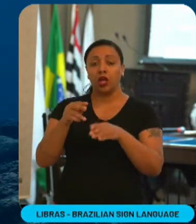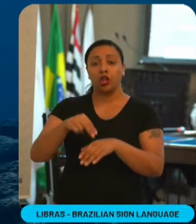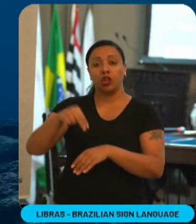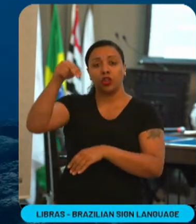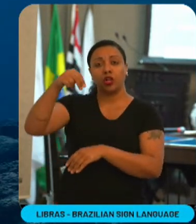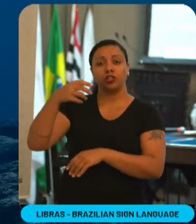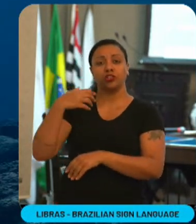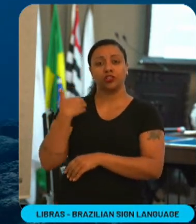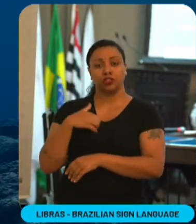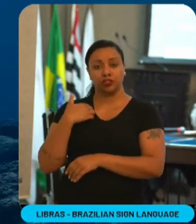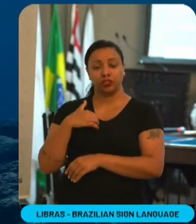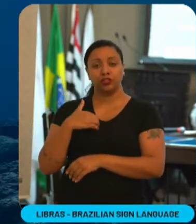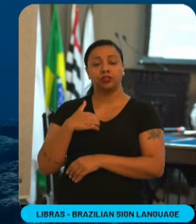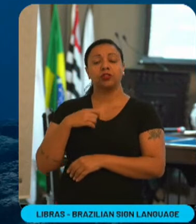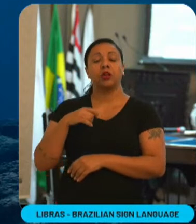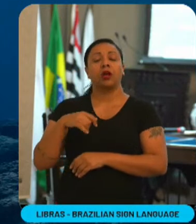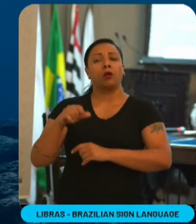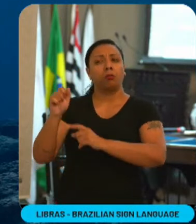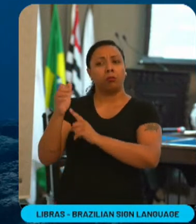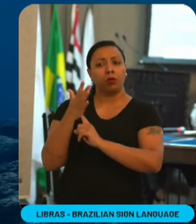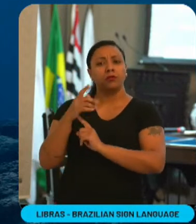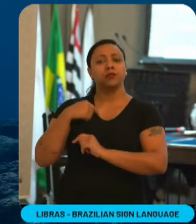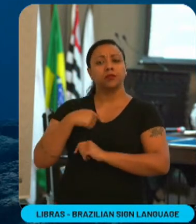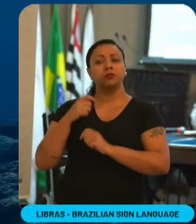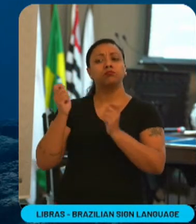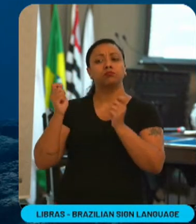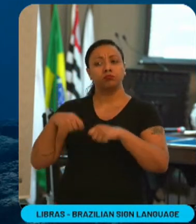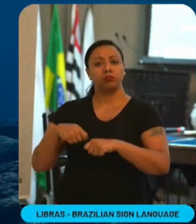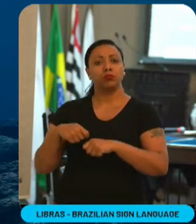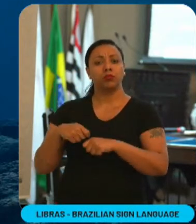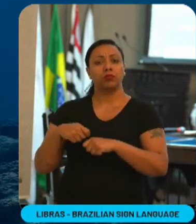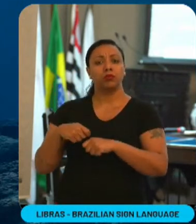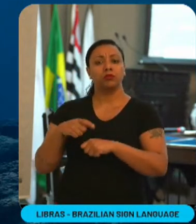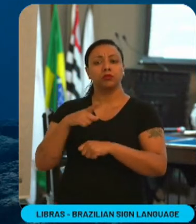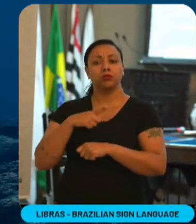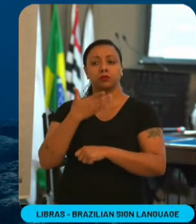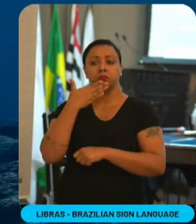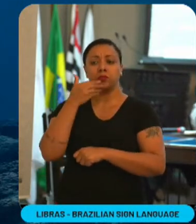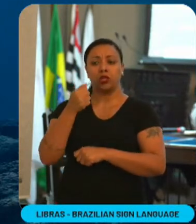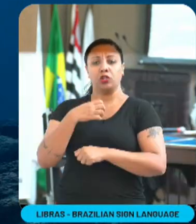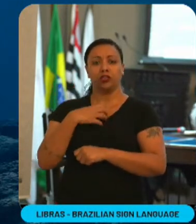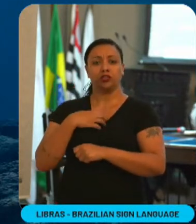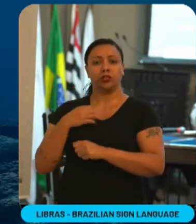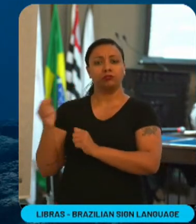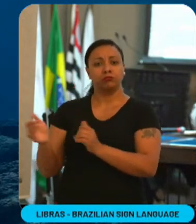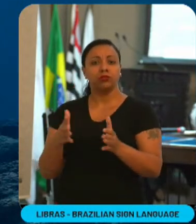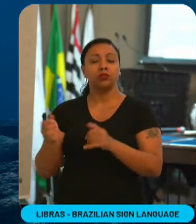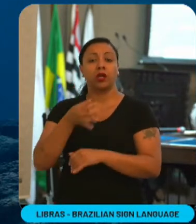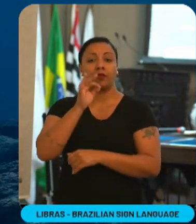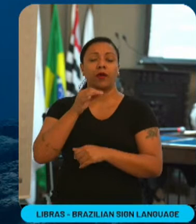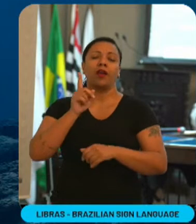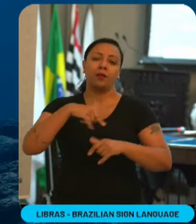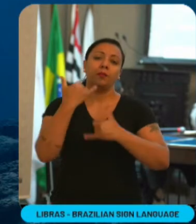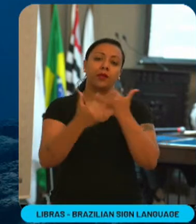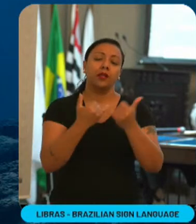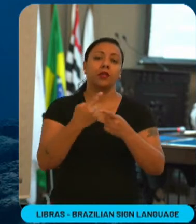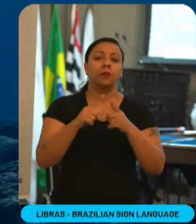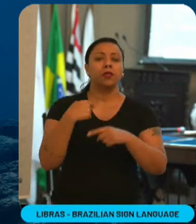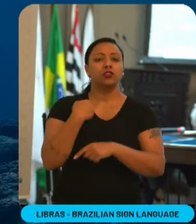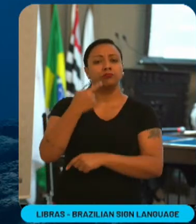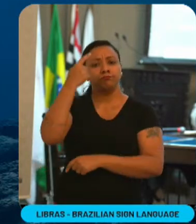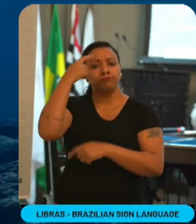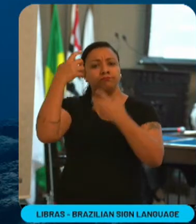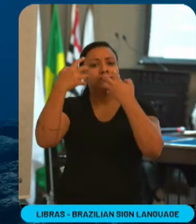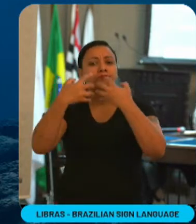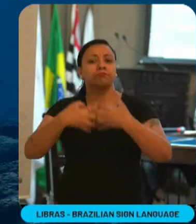agricultural productivity. But on the other hand, the northern of Argentina, it will show that it will be more